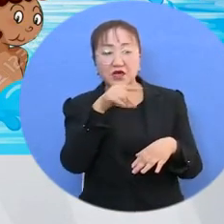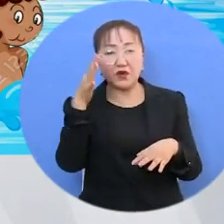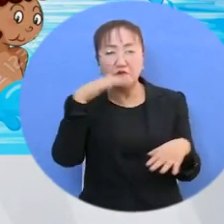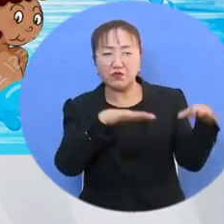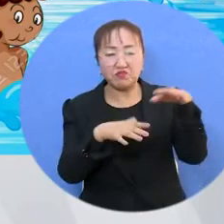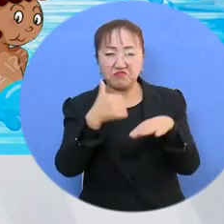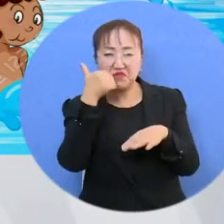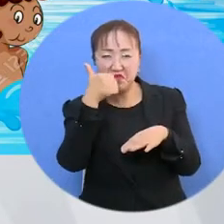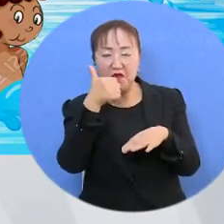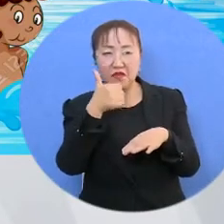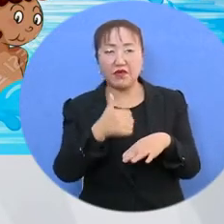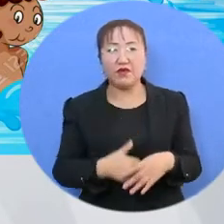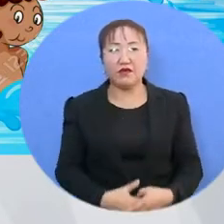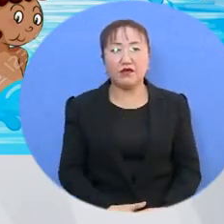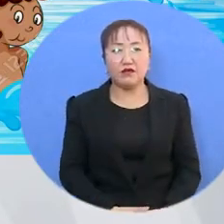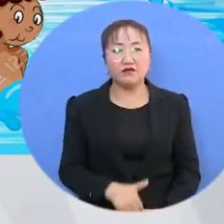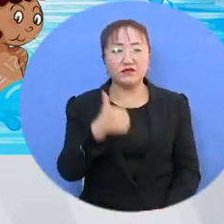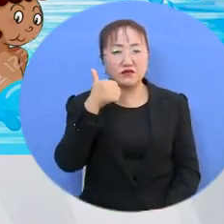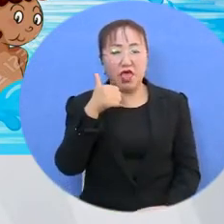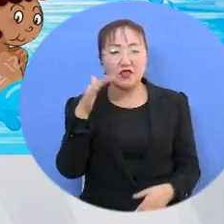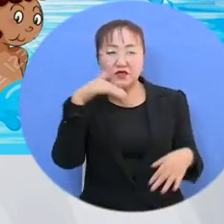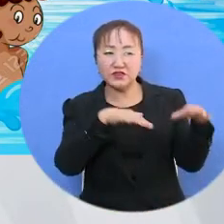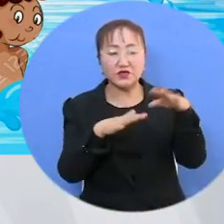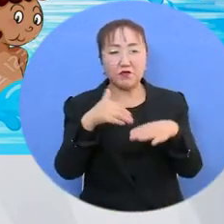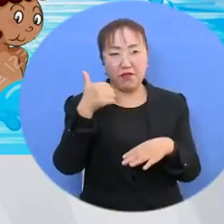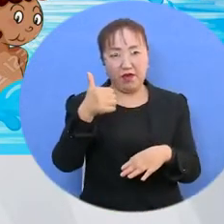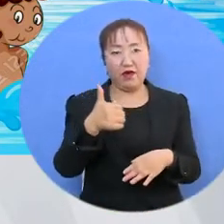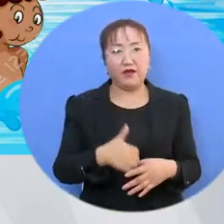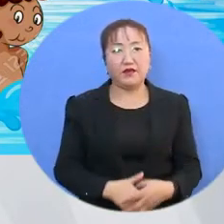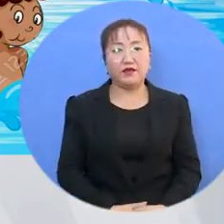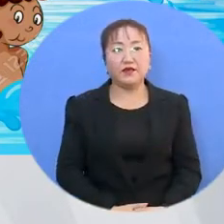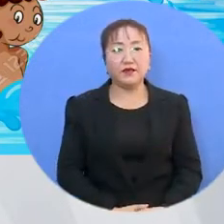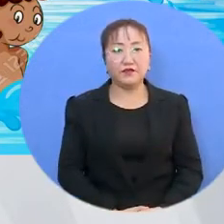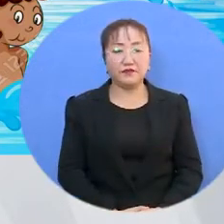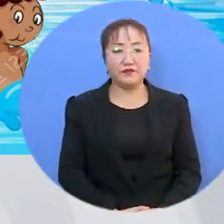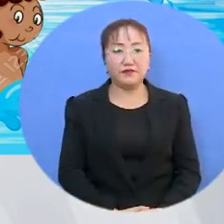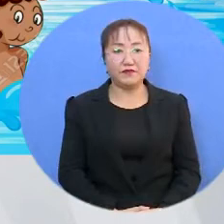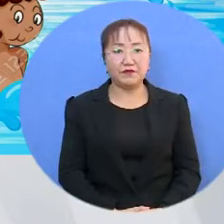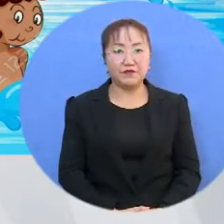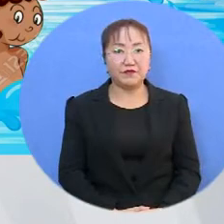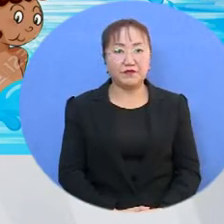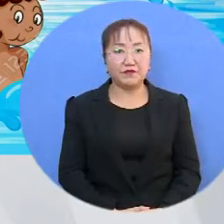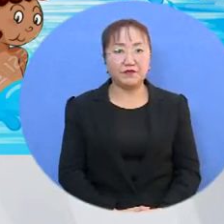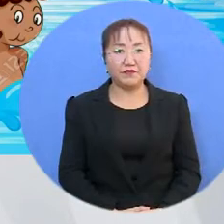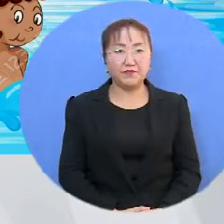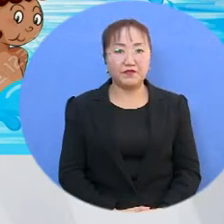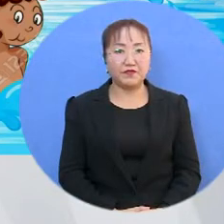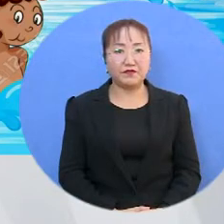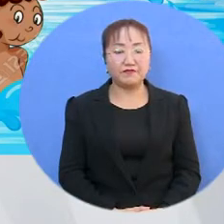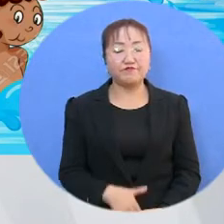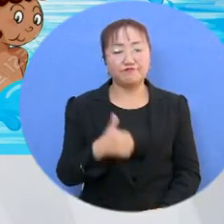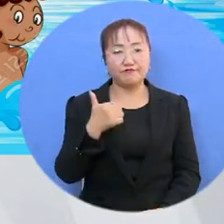well. Does he swim? Yes, he swims very well. Very